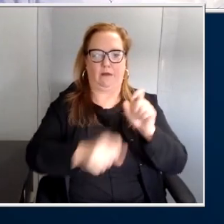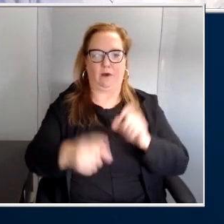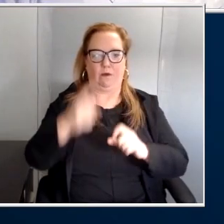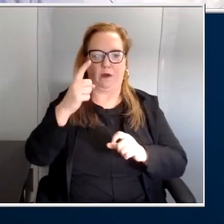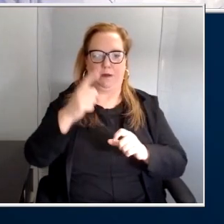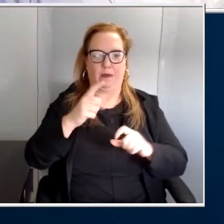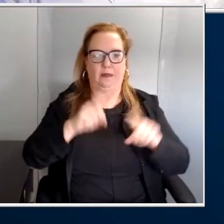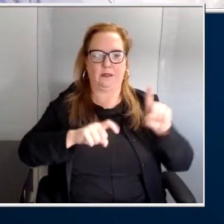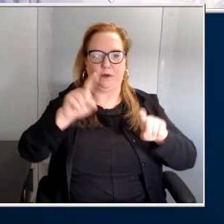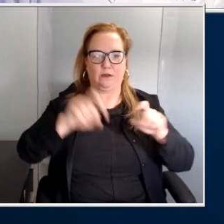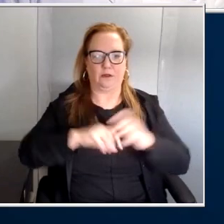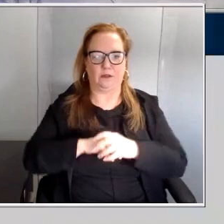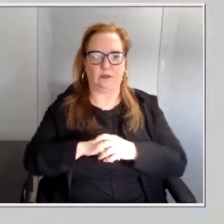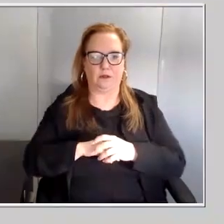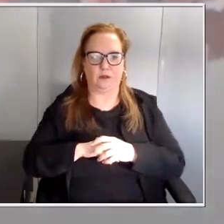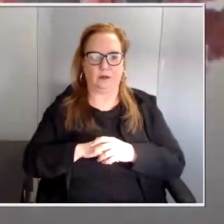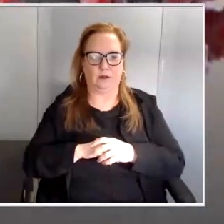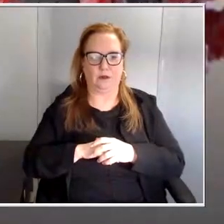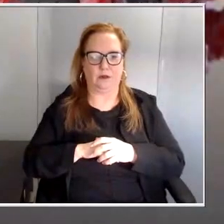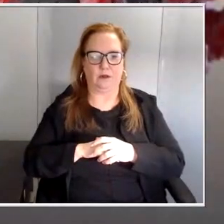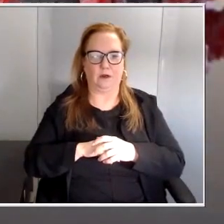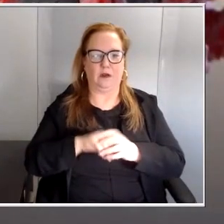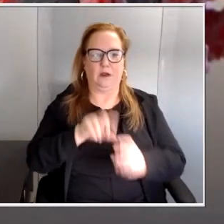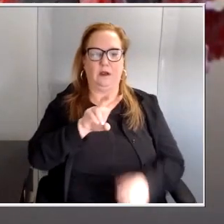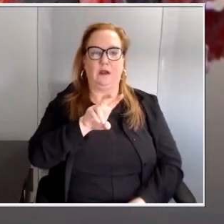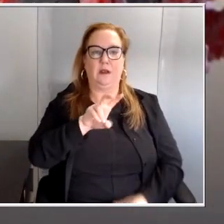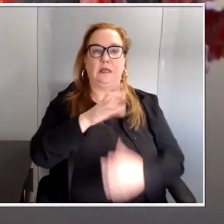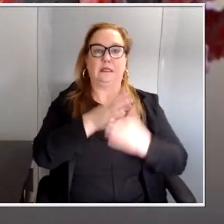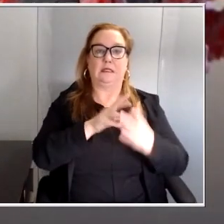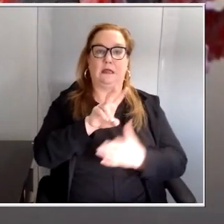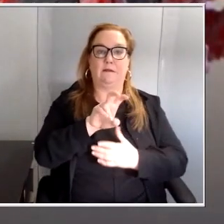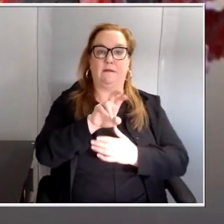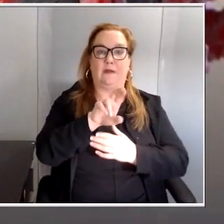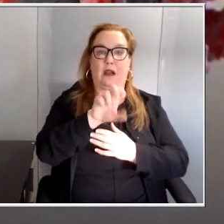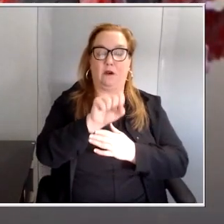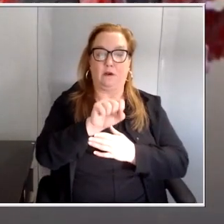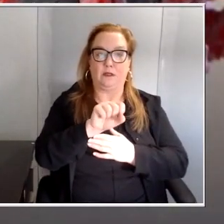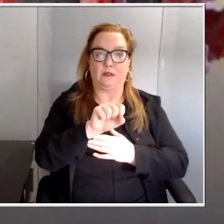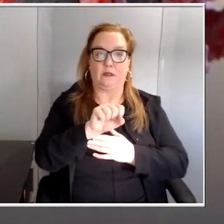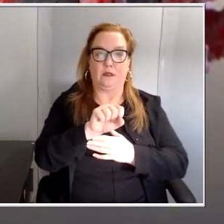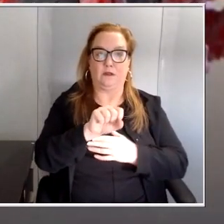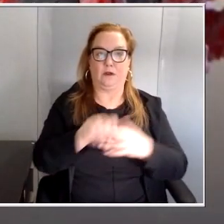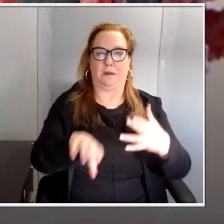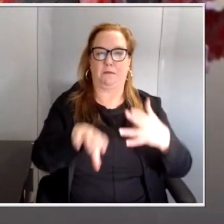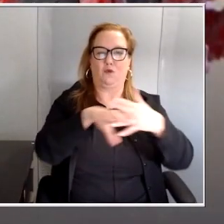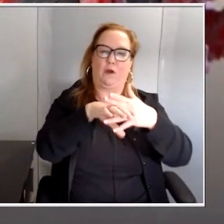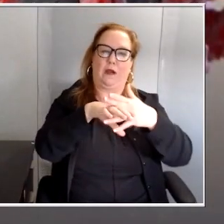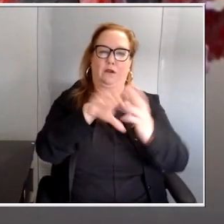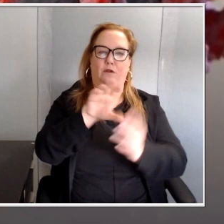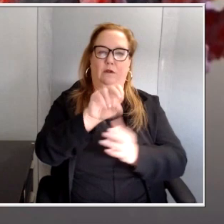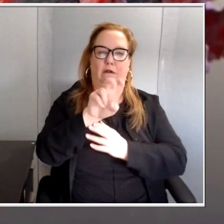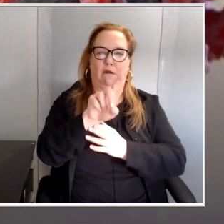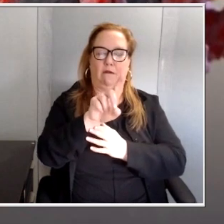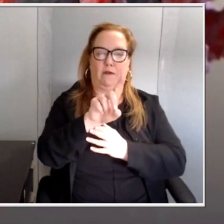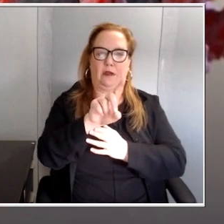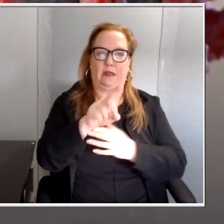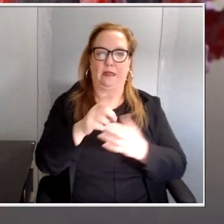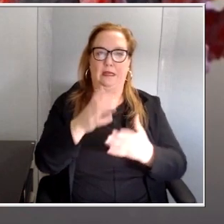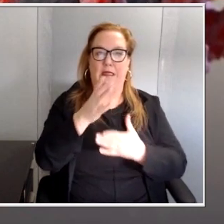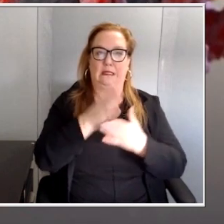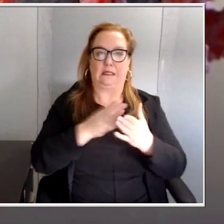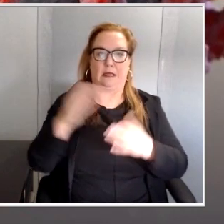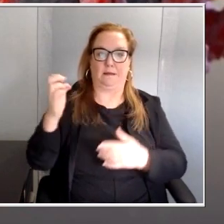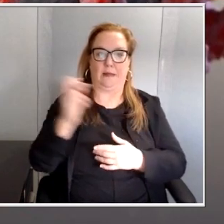So, it's true that some viruses took a little bit of a break during COVID. And some of those are now back